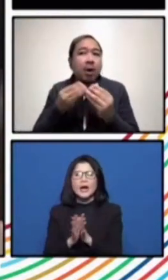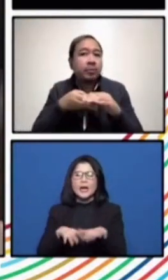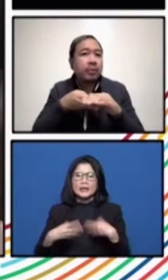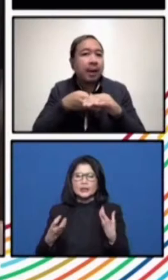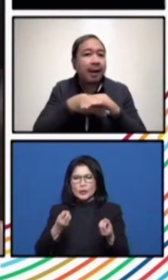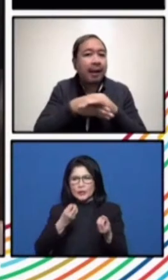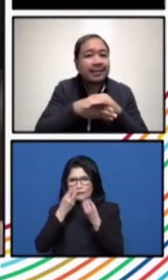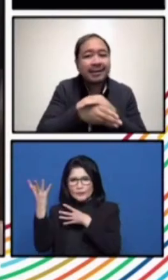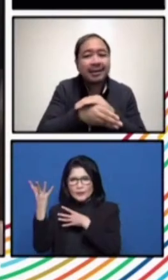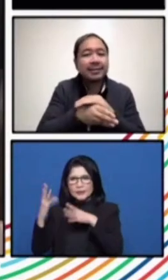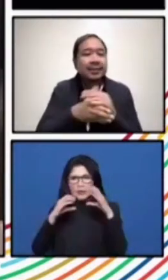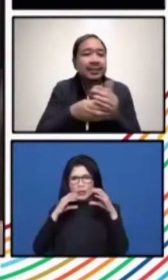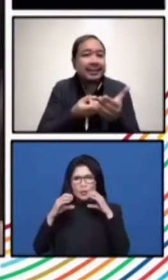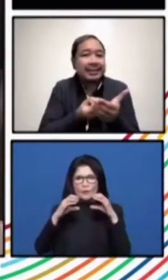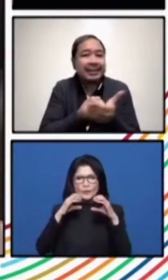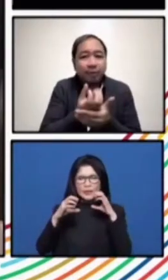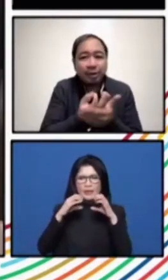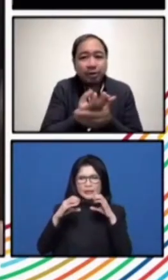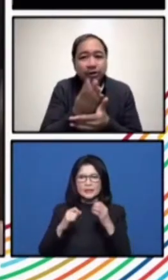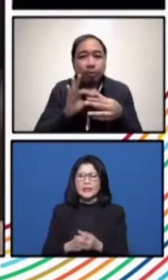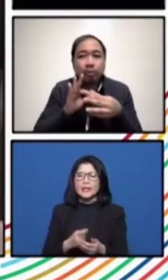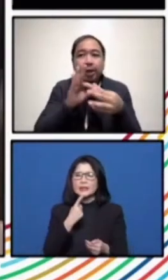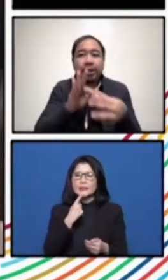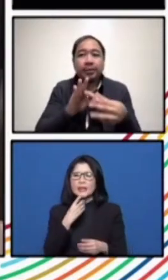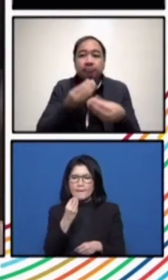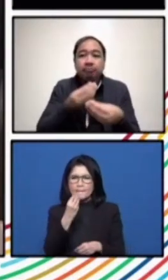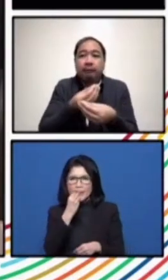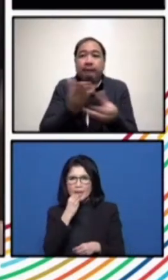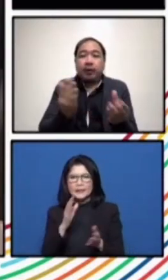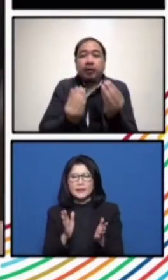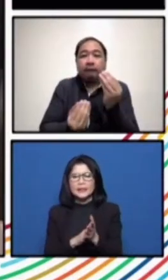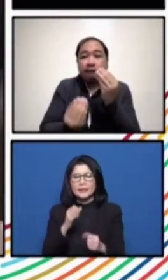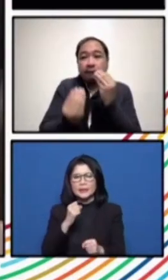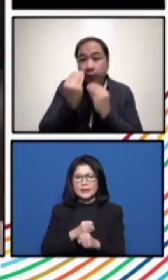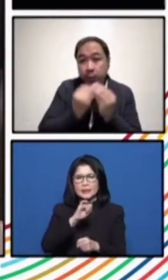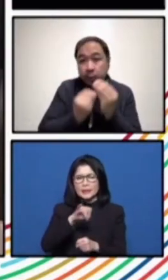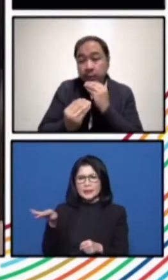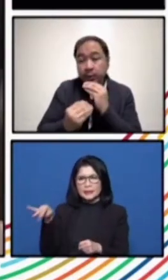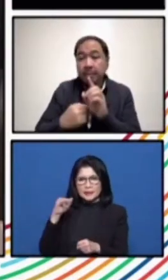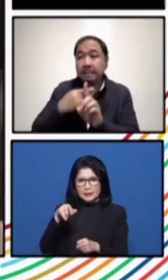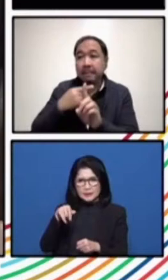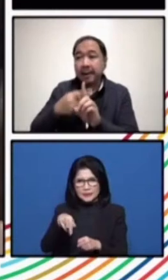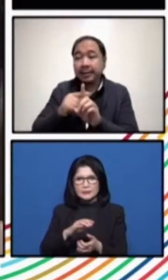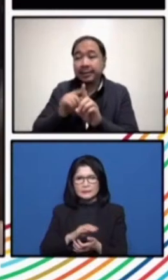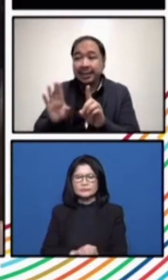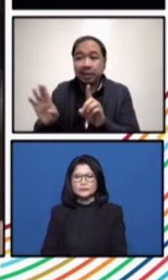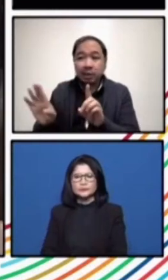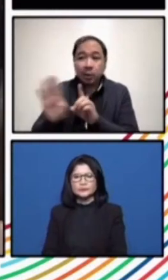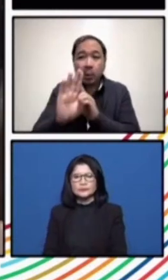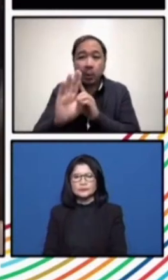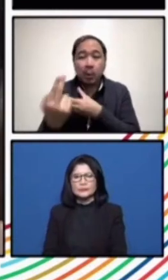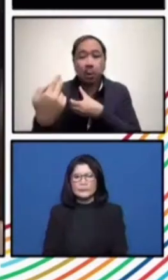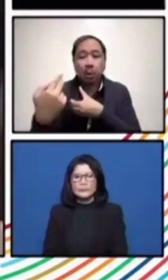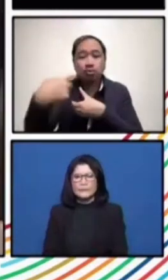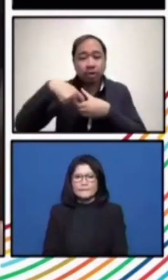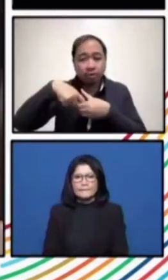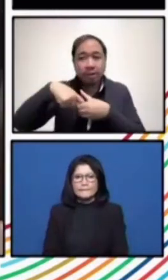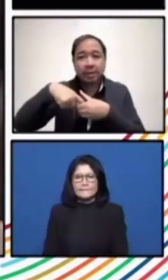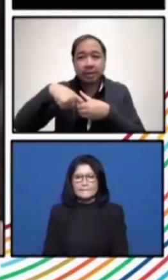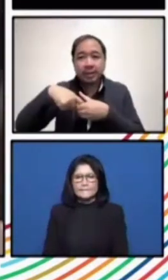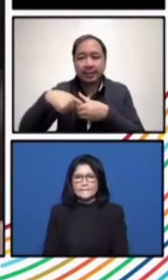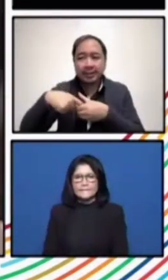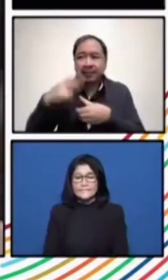the participation is recognized from the people with disability and their